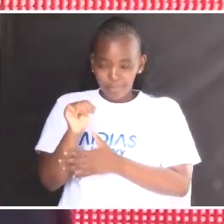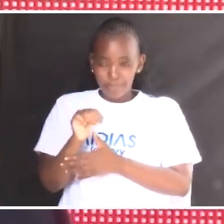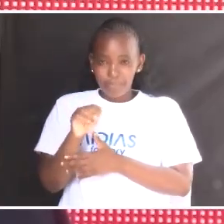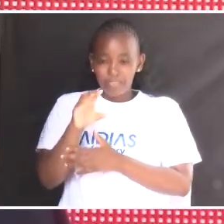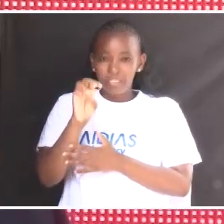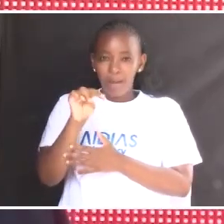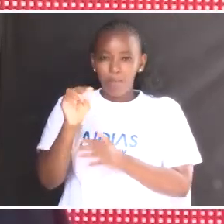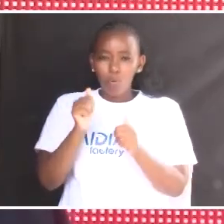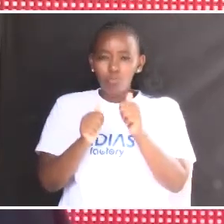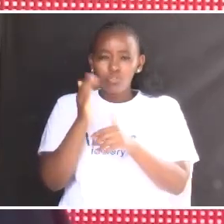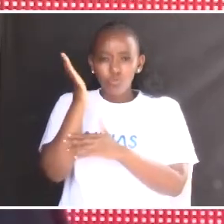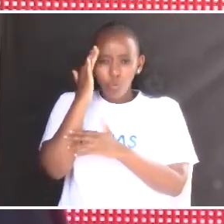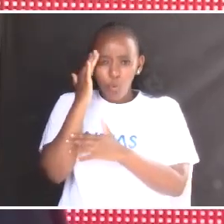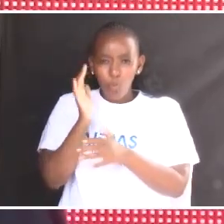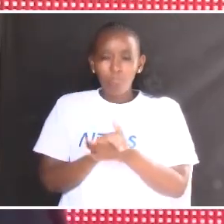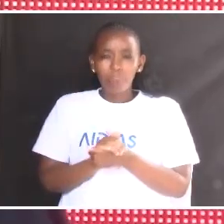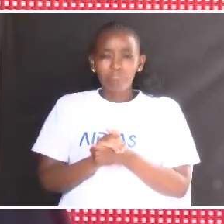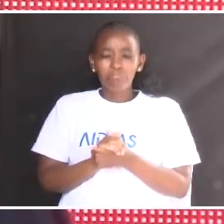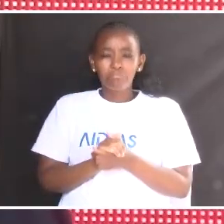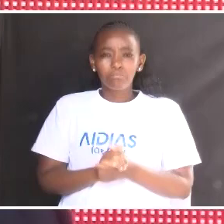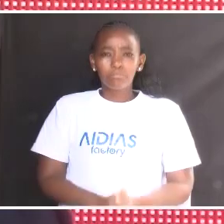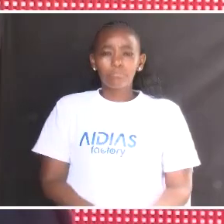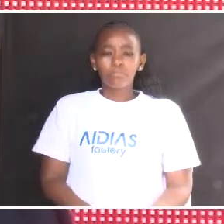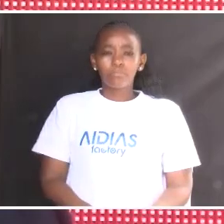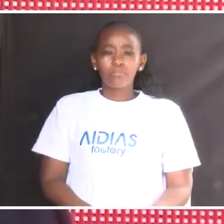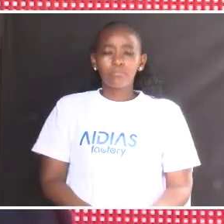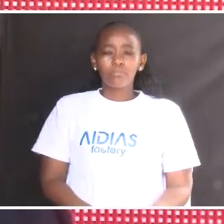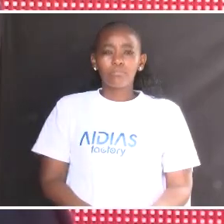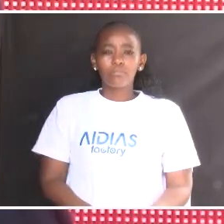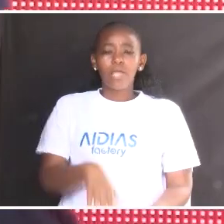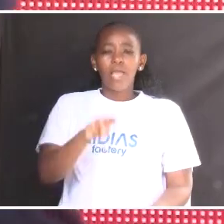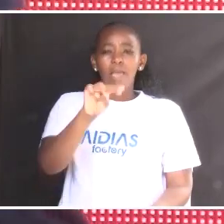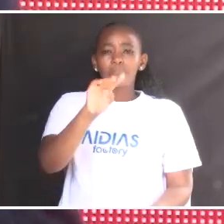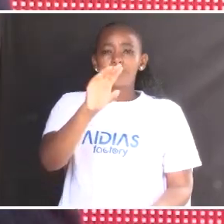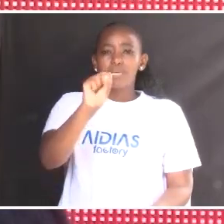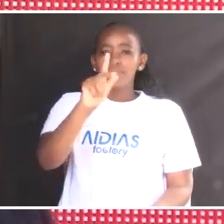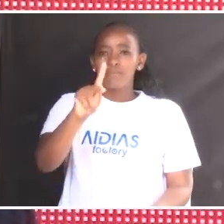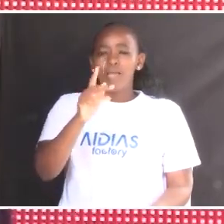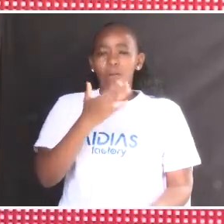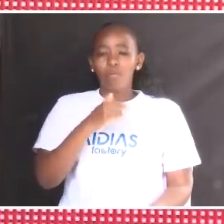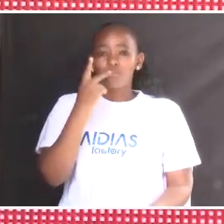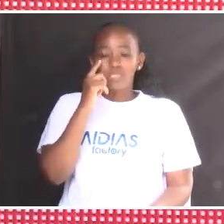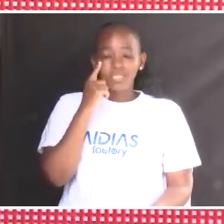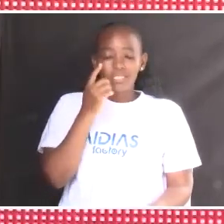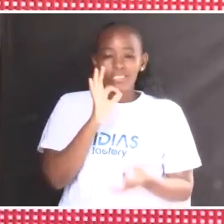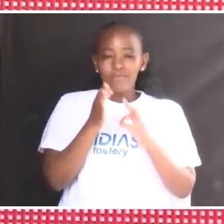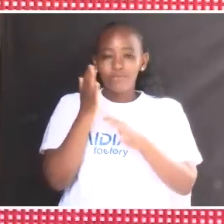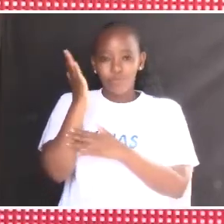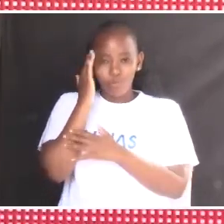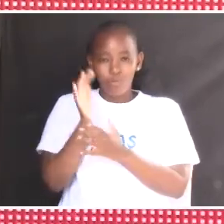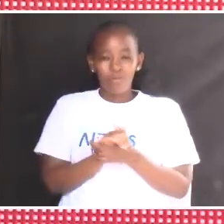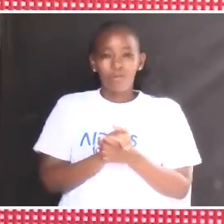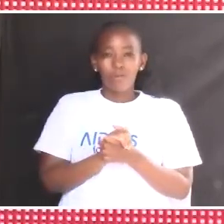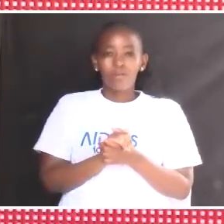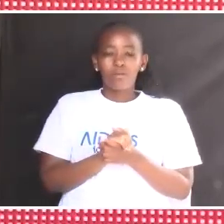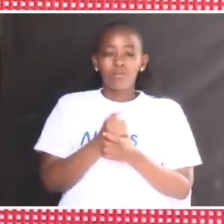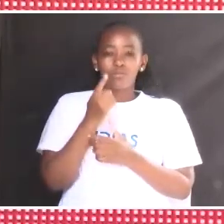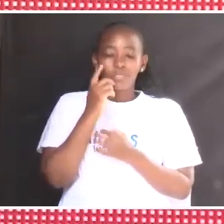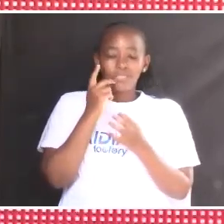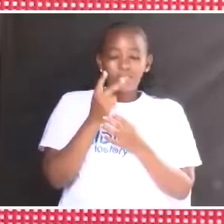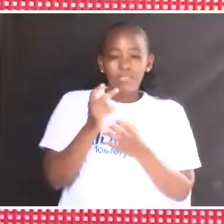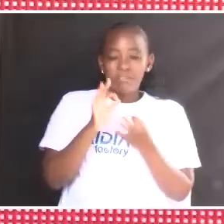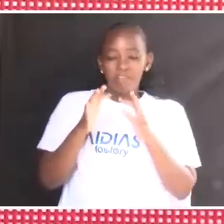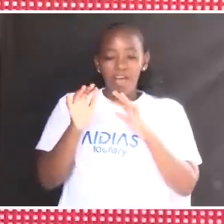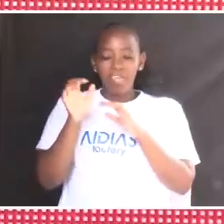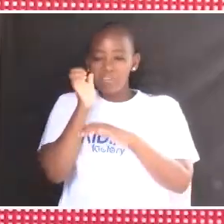gani? Ama hamjui? Ah, good. I just wanted to see whether you know, to see whether I'll talk about it or I'm going to leave